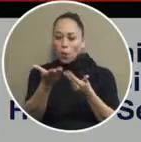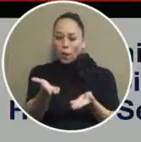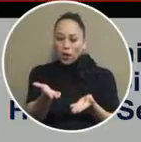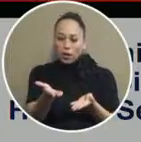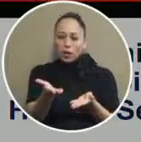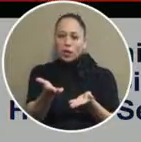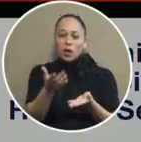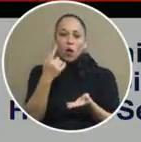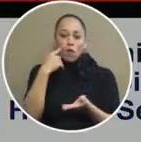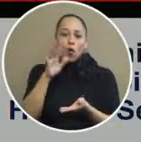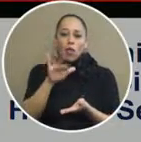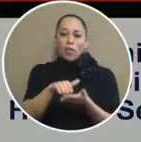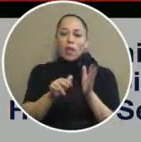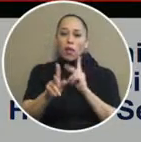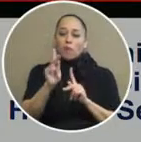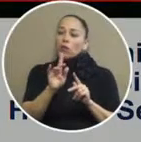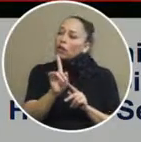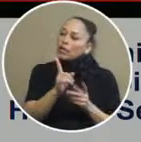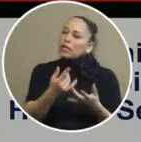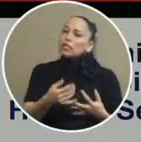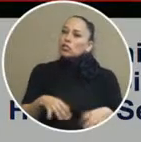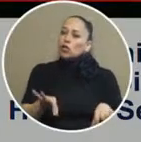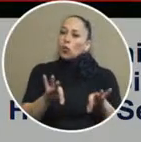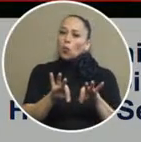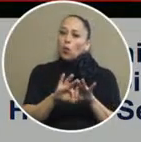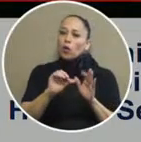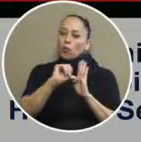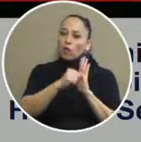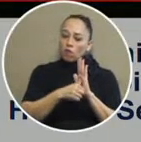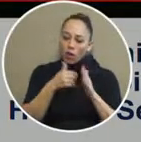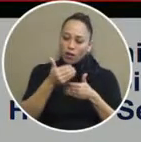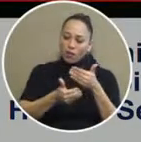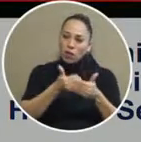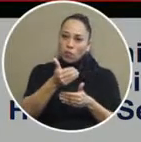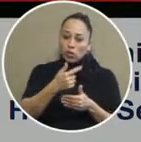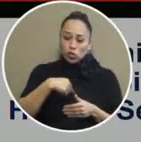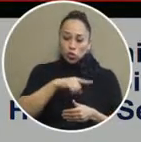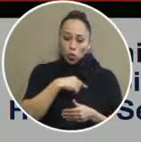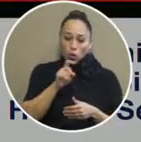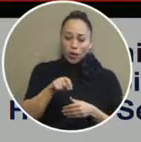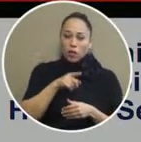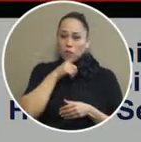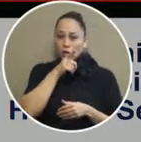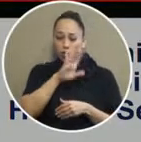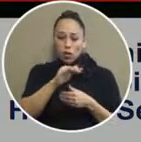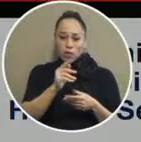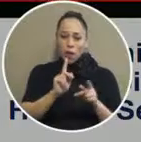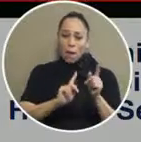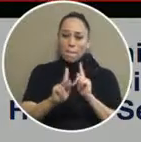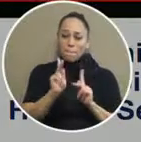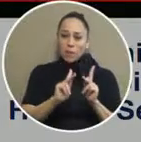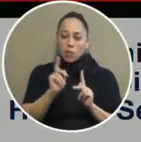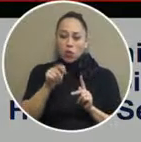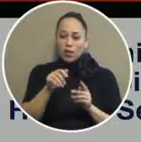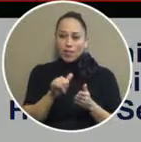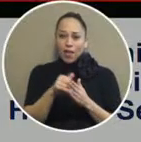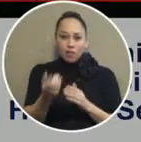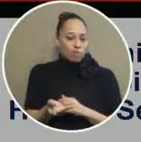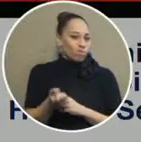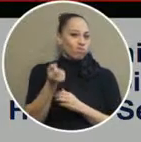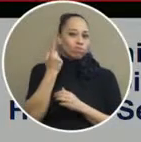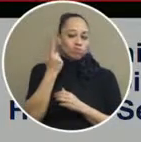that for those folks. But it was important that we streamline that process so that we make sure that the folks that needed it got it.